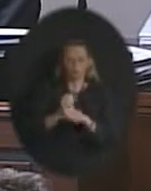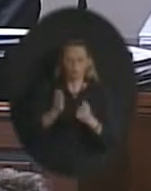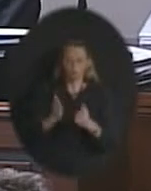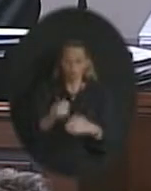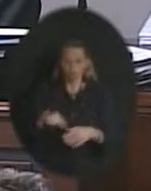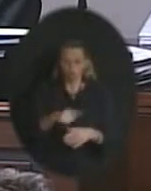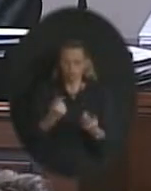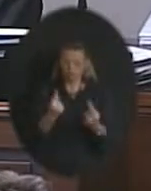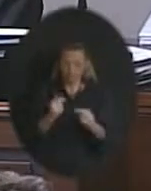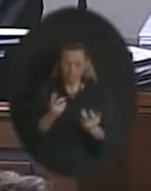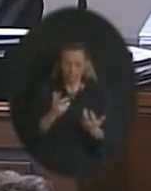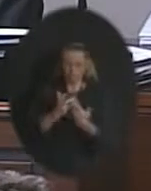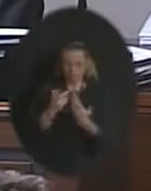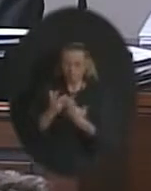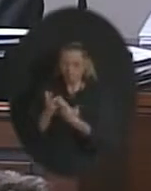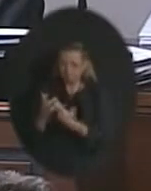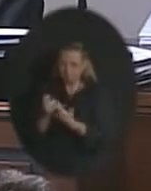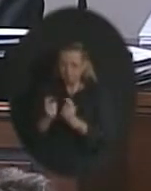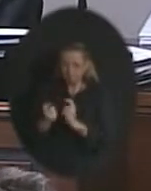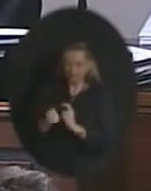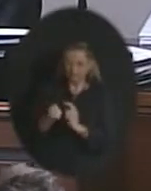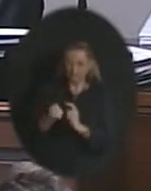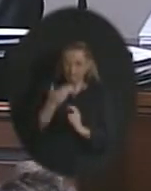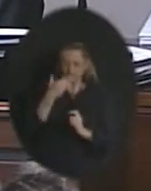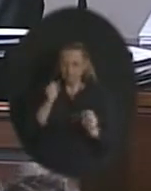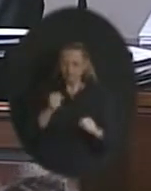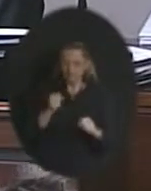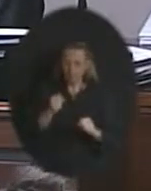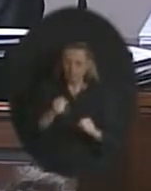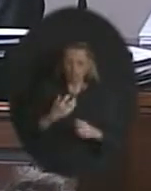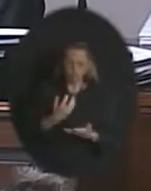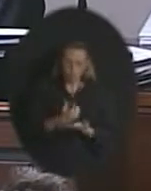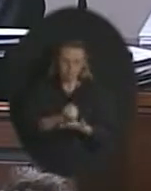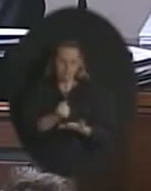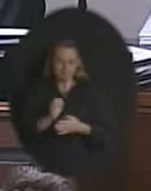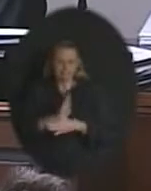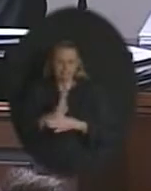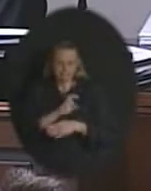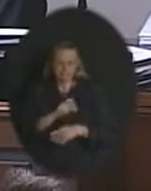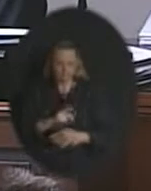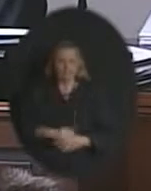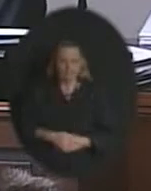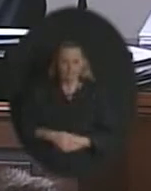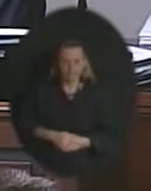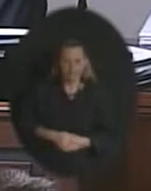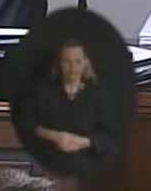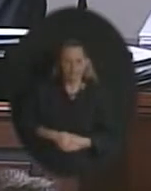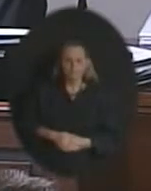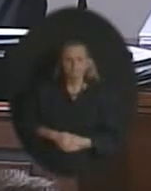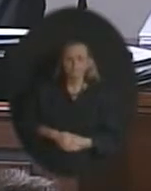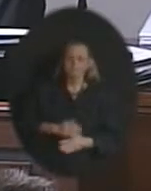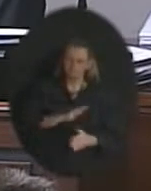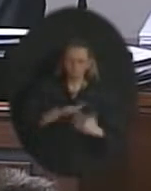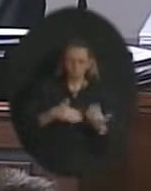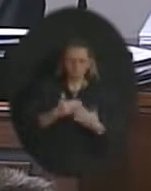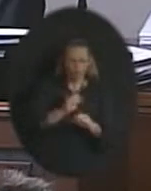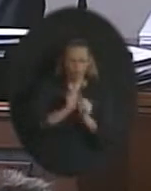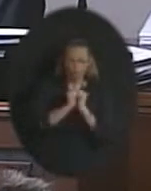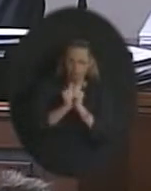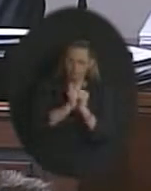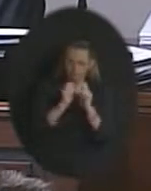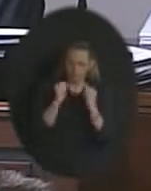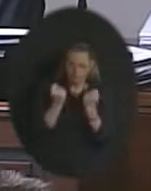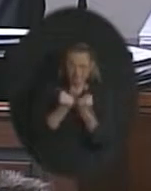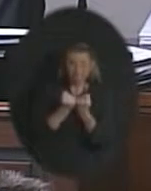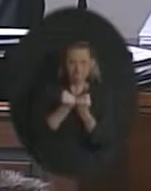to accommodate the best they can to get them back, because we want them at work. Right. This is all a teamwork. This is everybody Absolutely. From the worker to the people that are injured, and getting